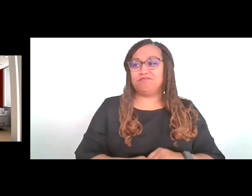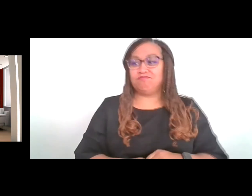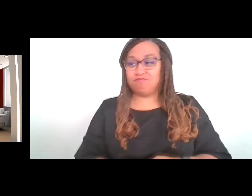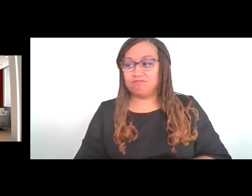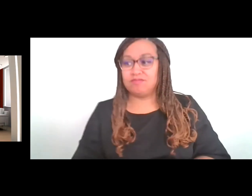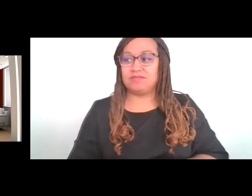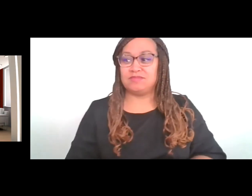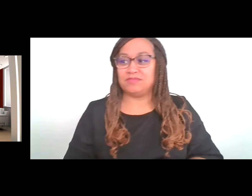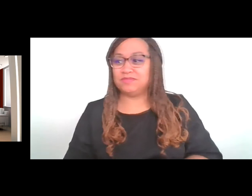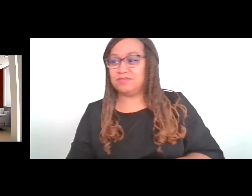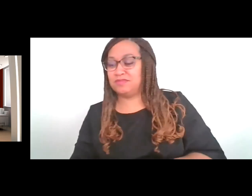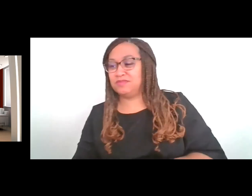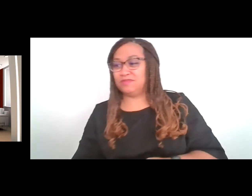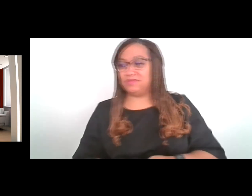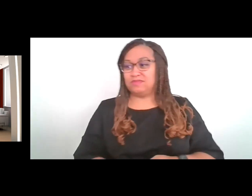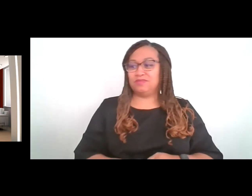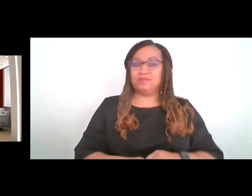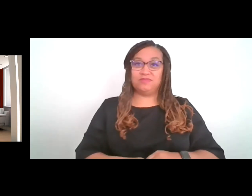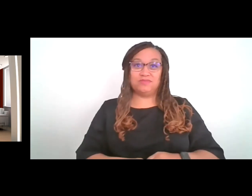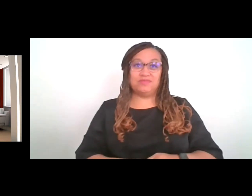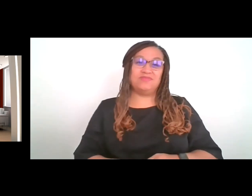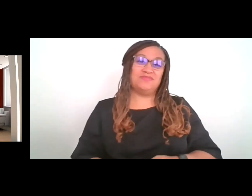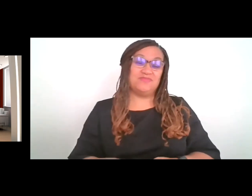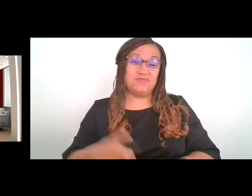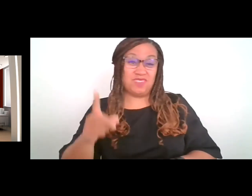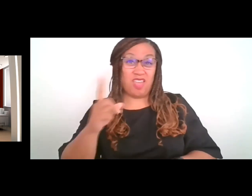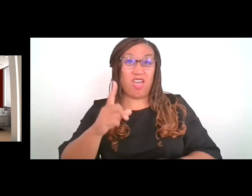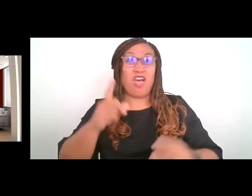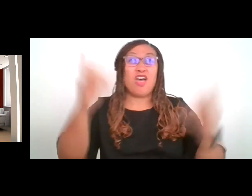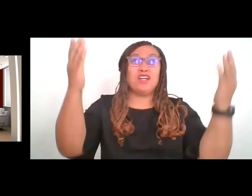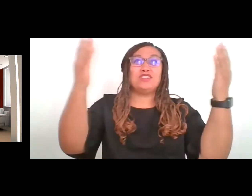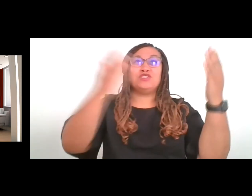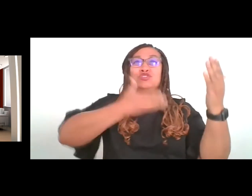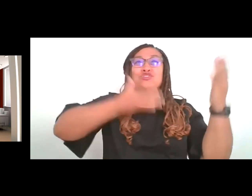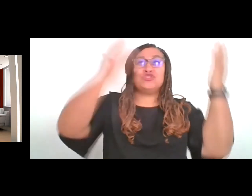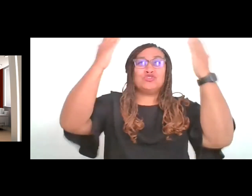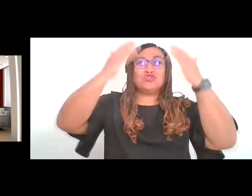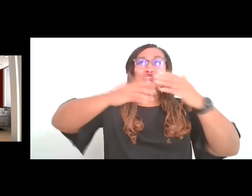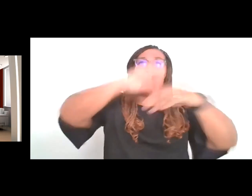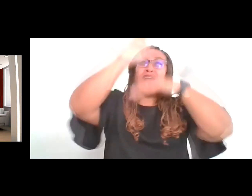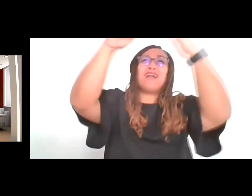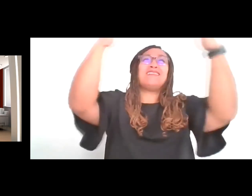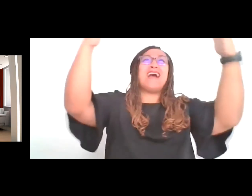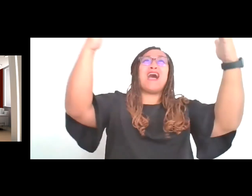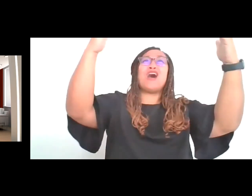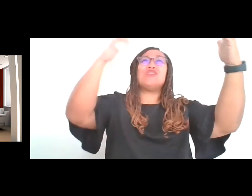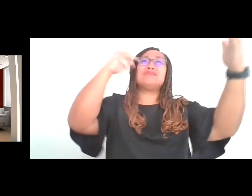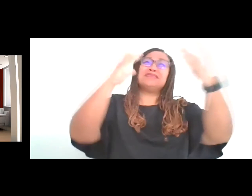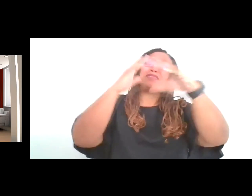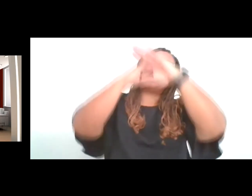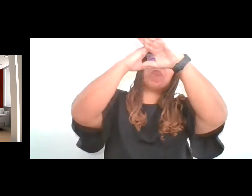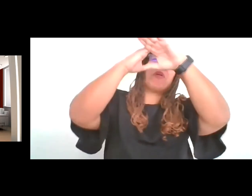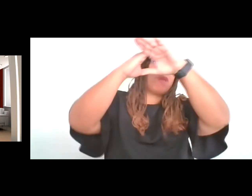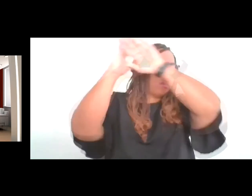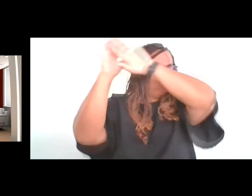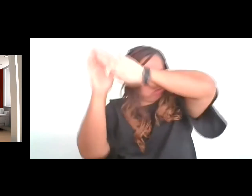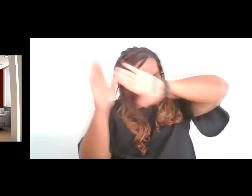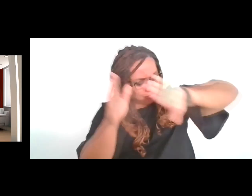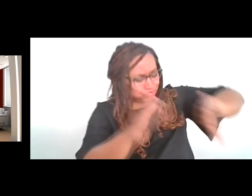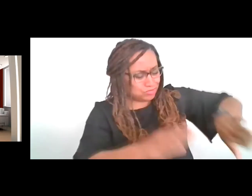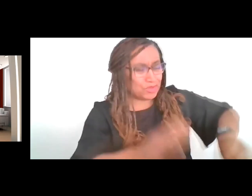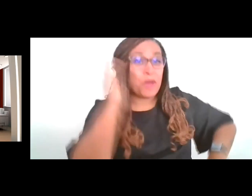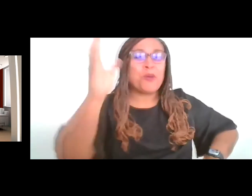Gone are the dark clouds that had me blind. It's gonna be a